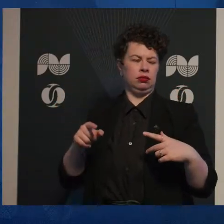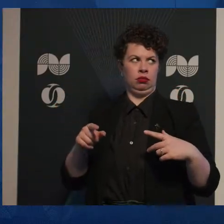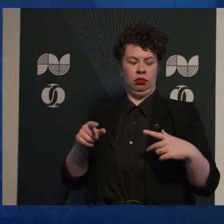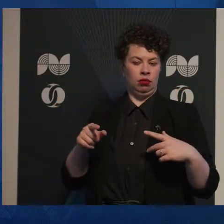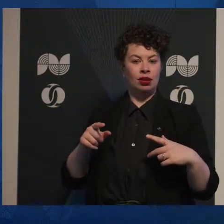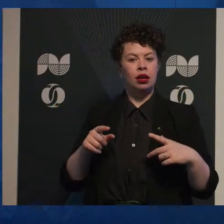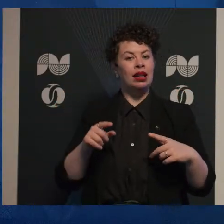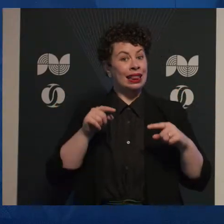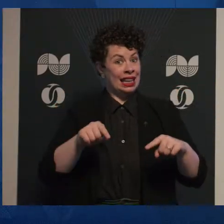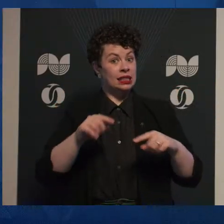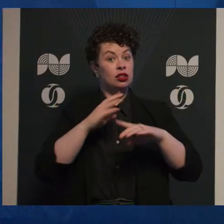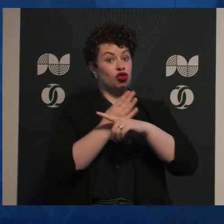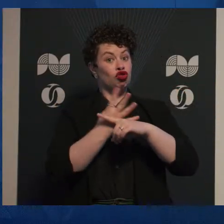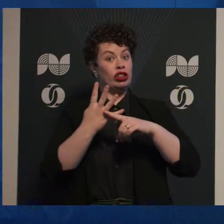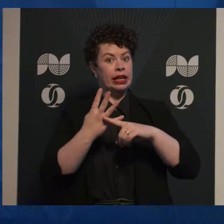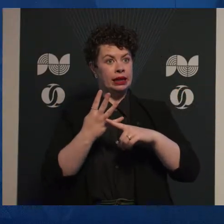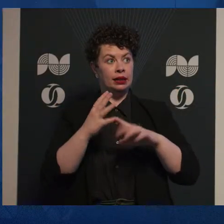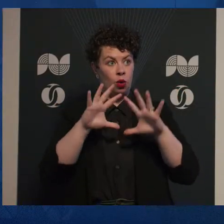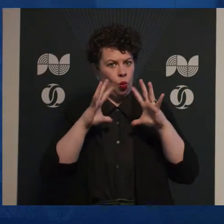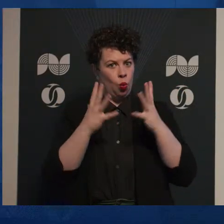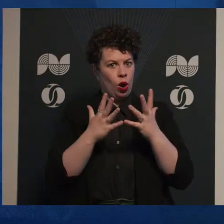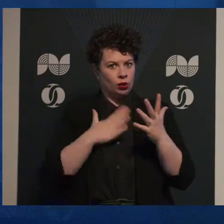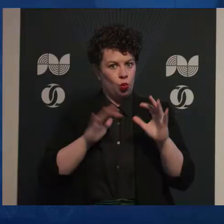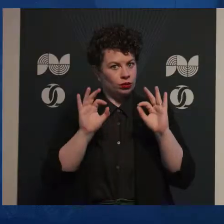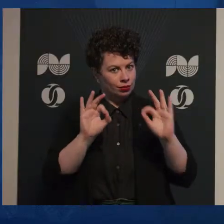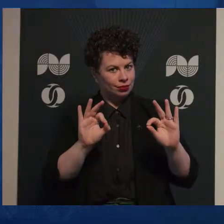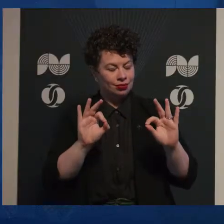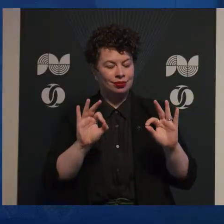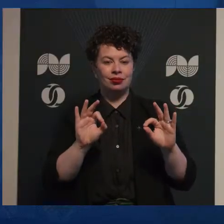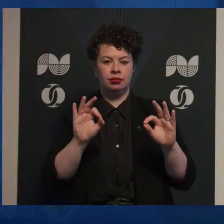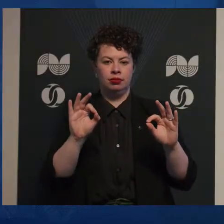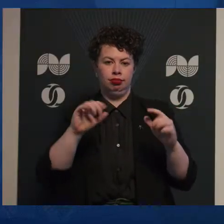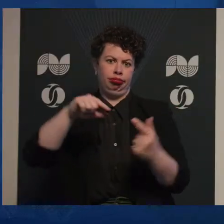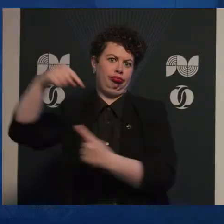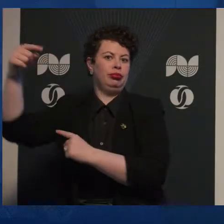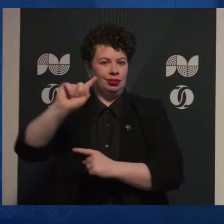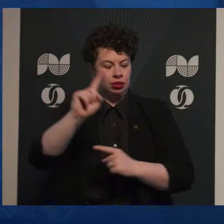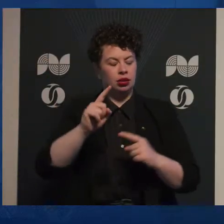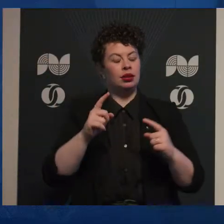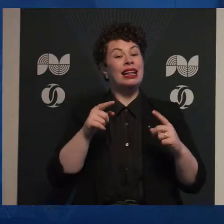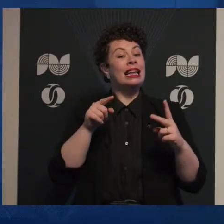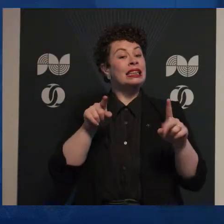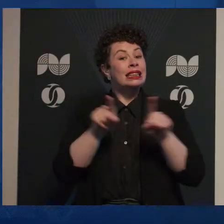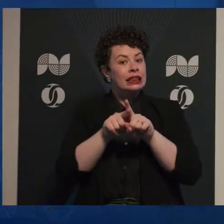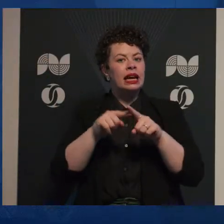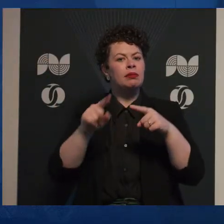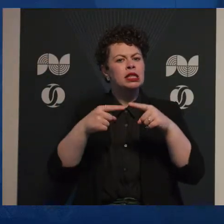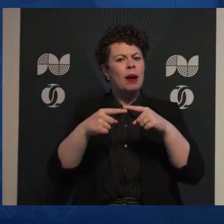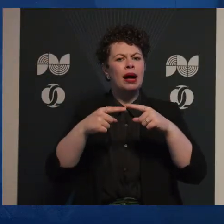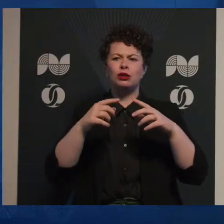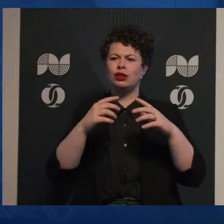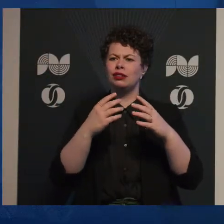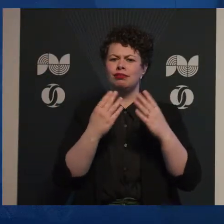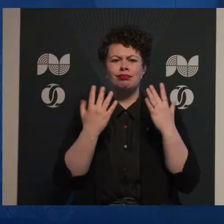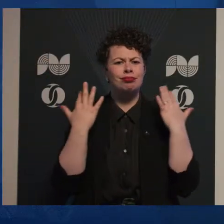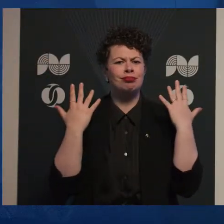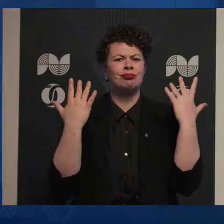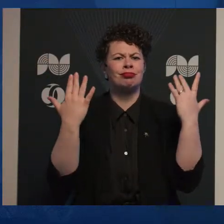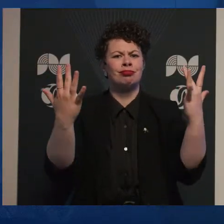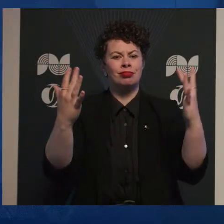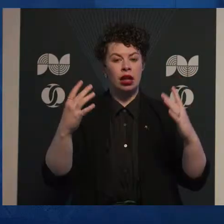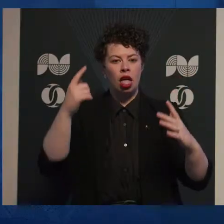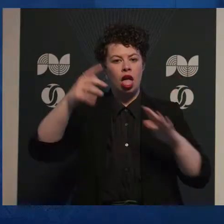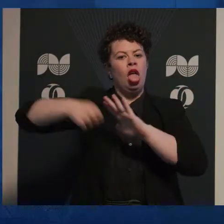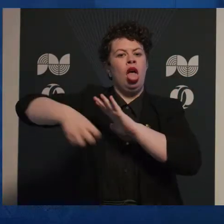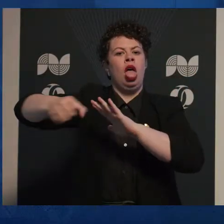it's not just about saving the planet, this is actually about economic intelligence. It's about using resources more